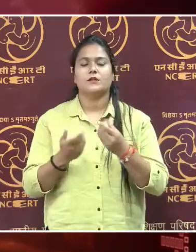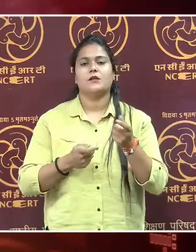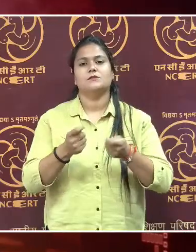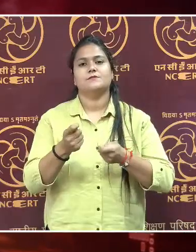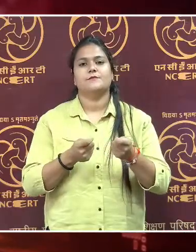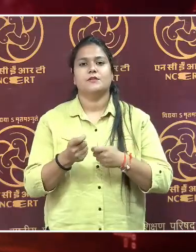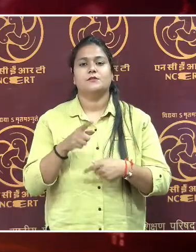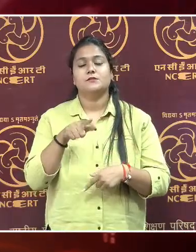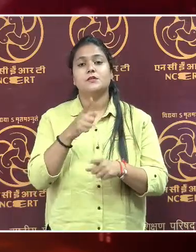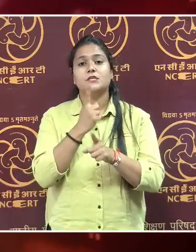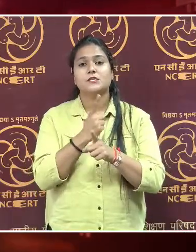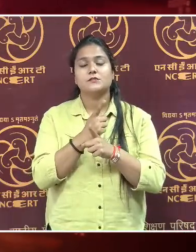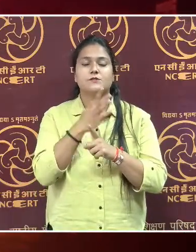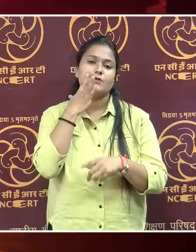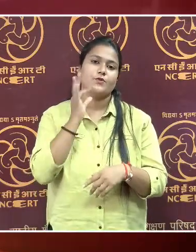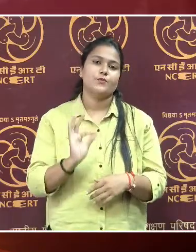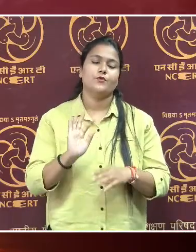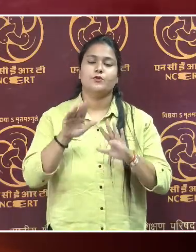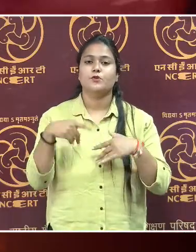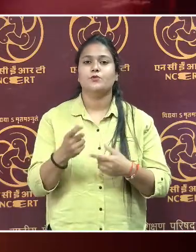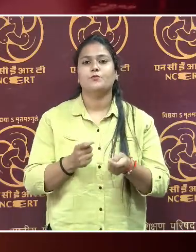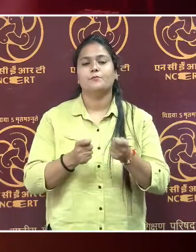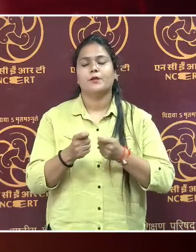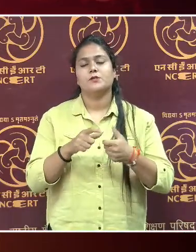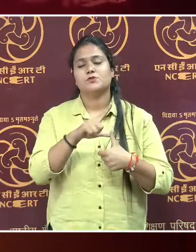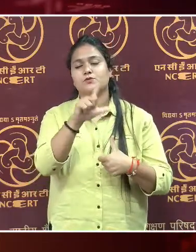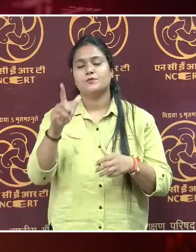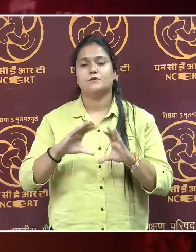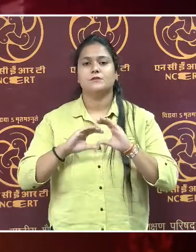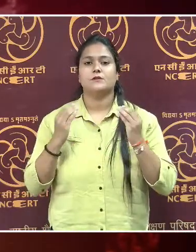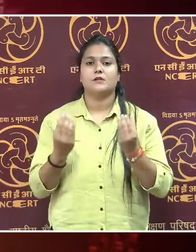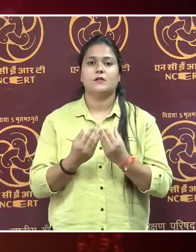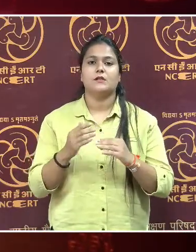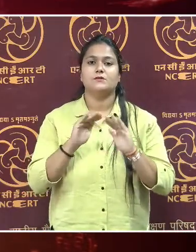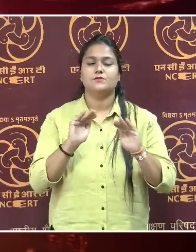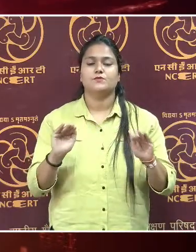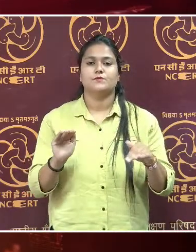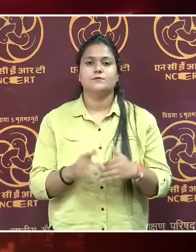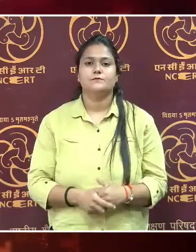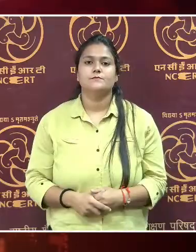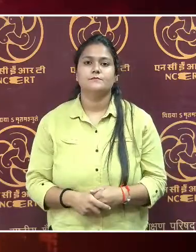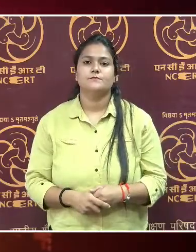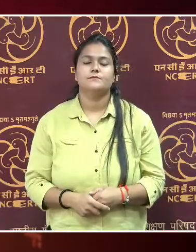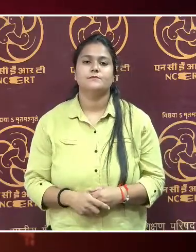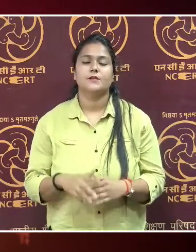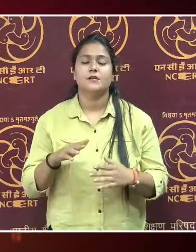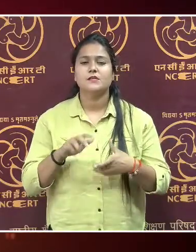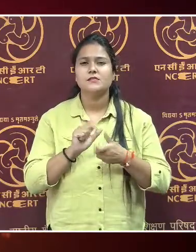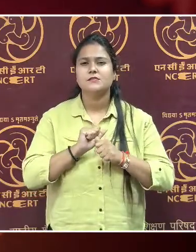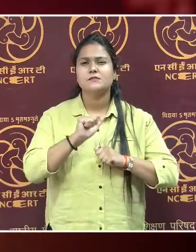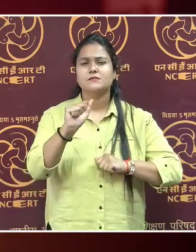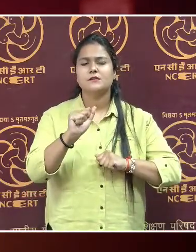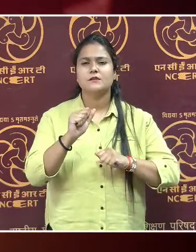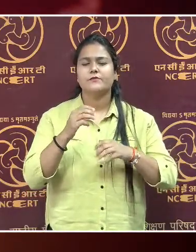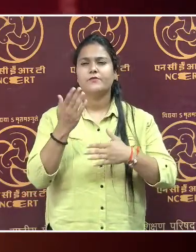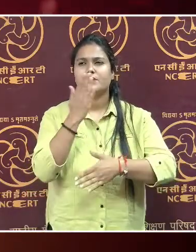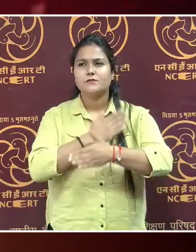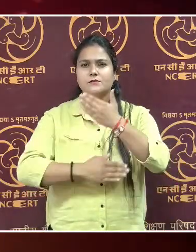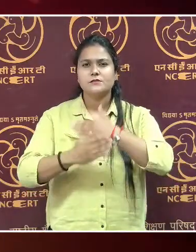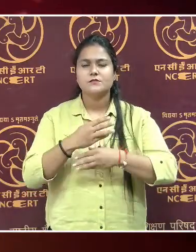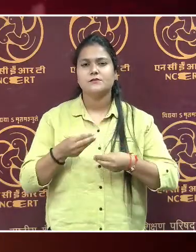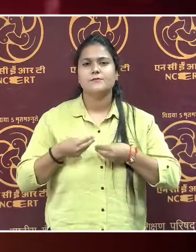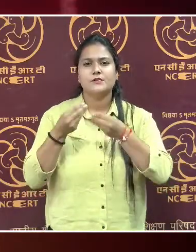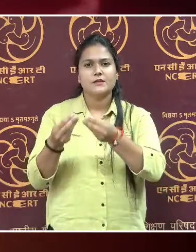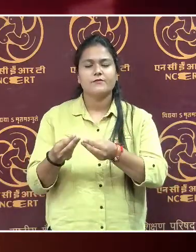important for the teachers as well. Yeah, you're right, ma'am. I've heard, ma'am, that in order to get the certification for any disability, one must